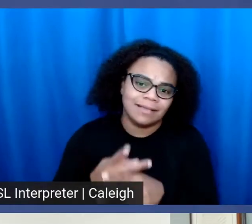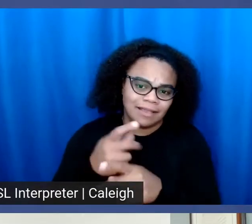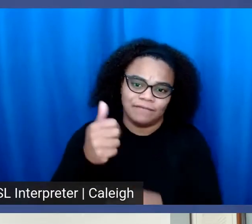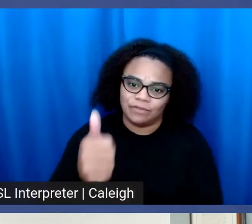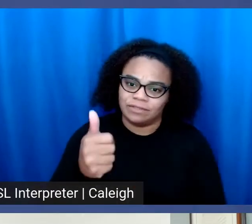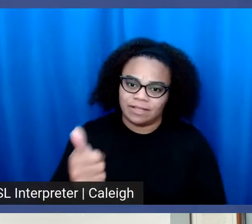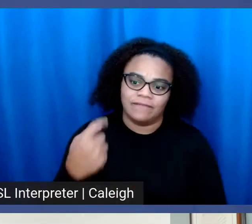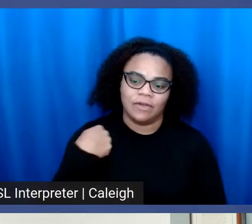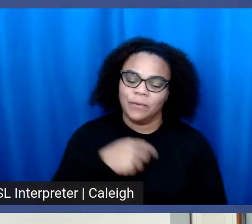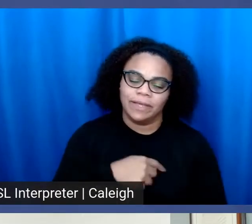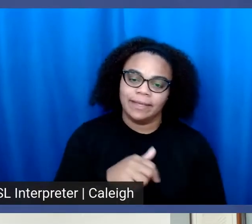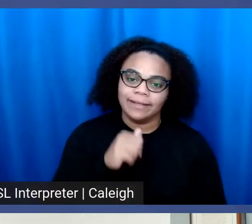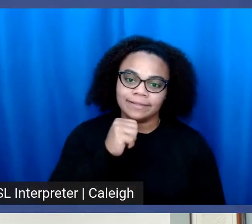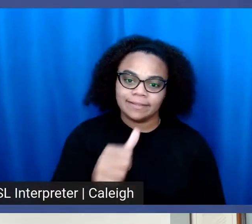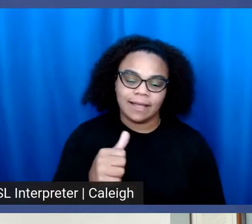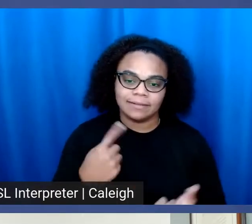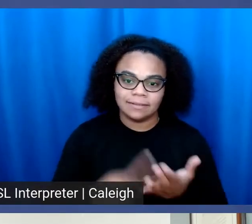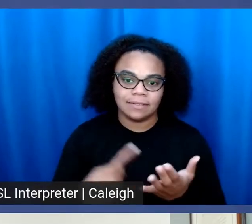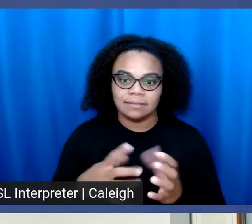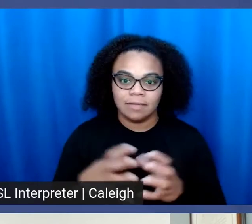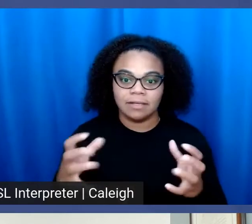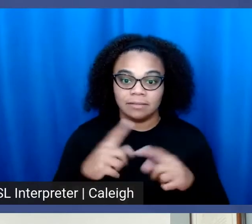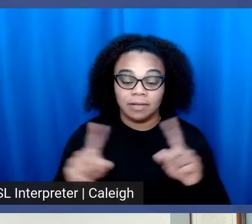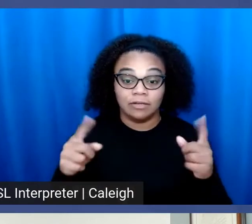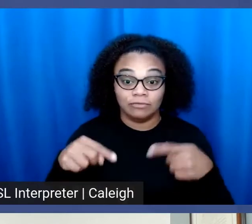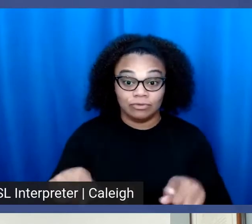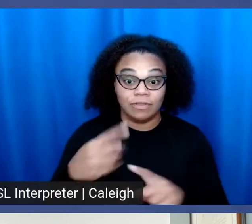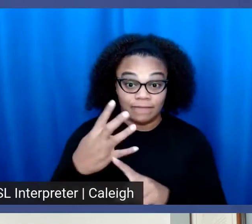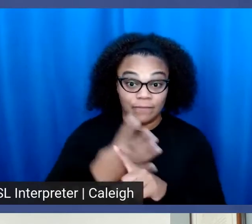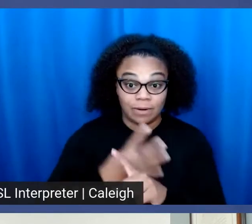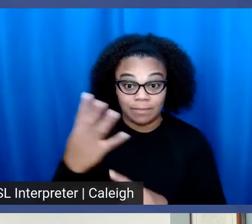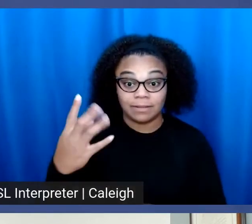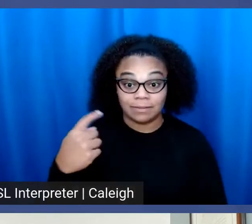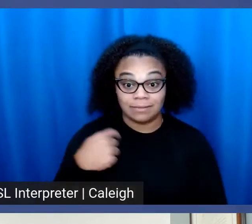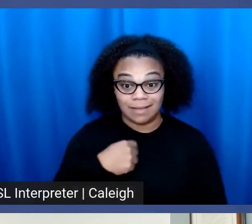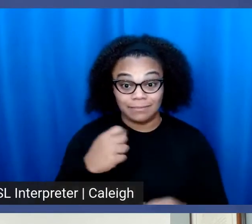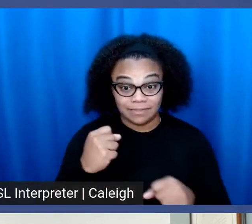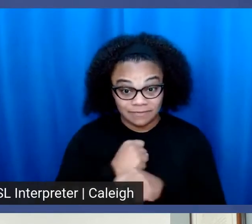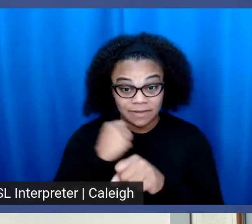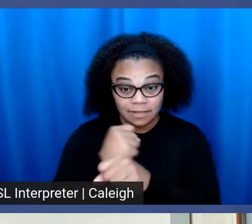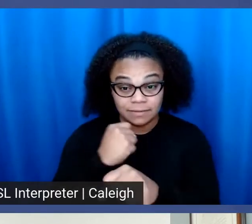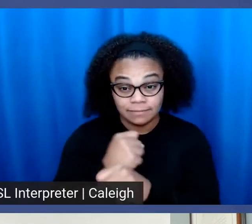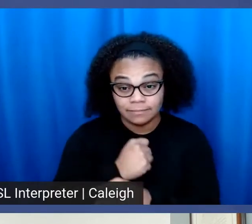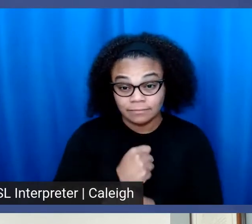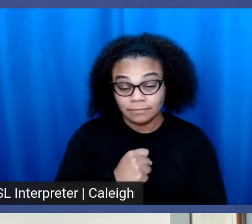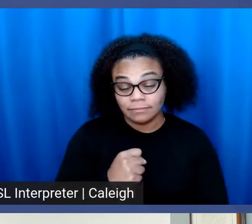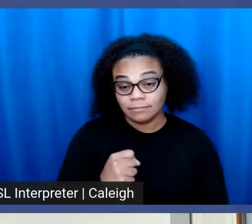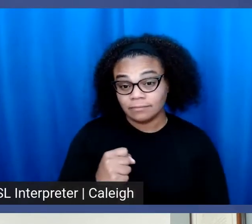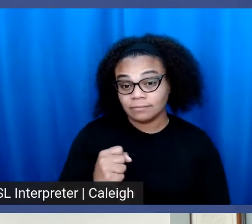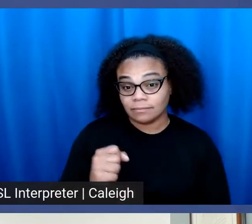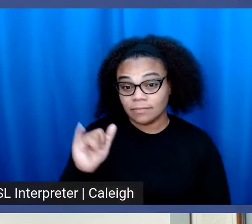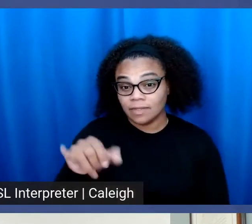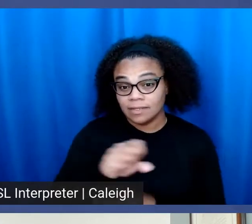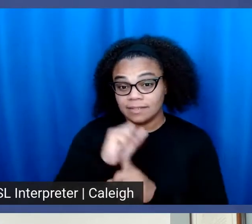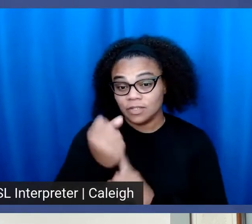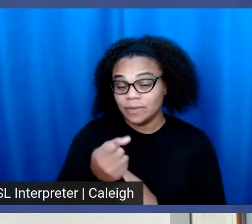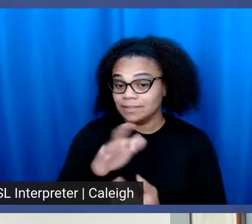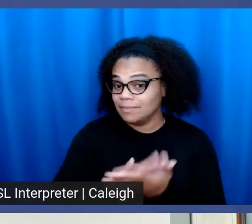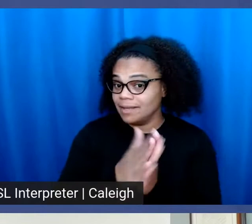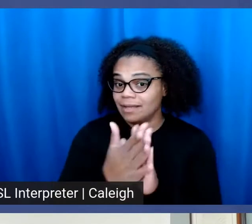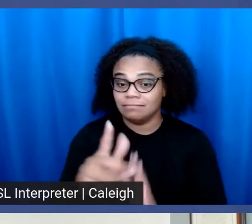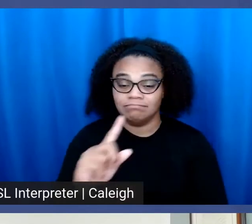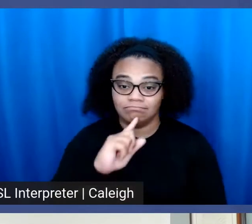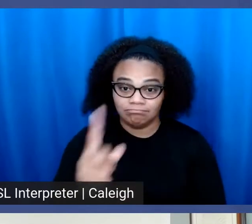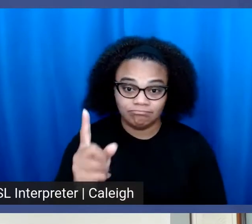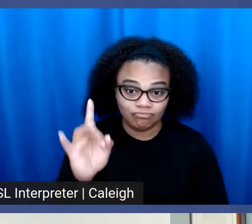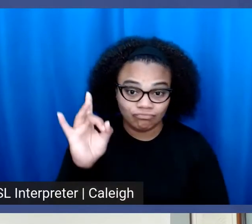get into this, but through the course of those 4 months that I was fighting, the situation became so intense